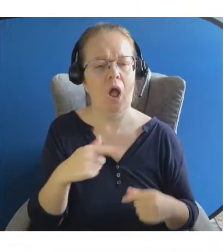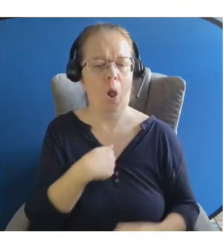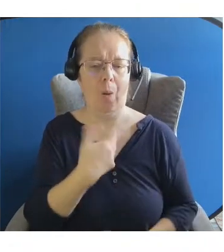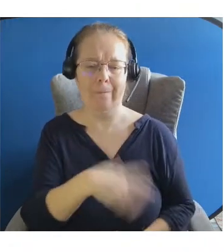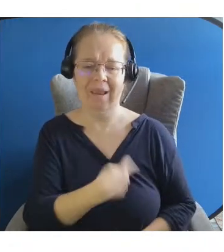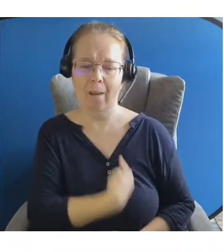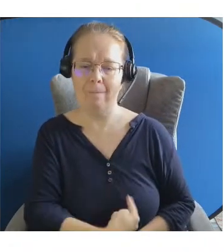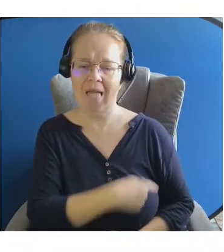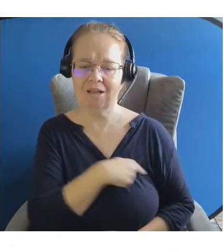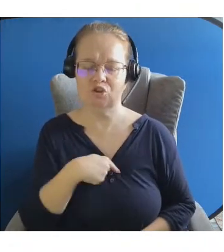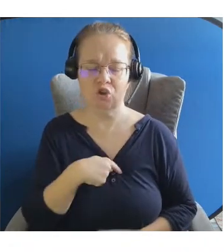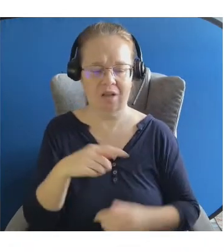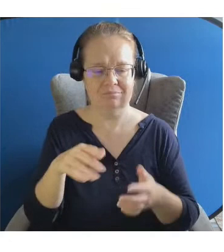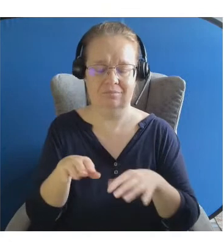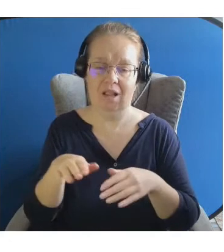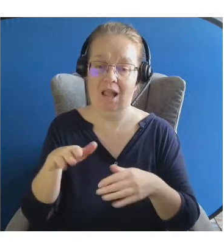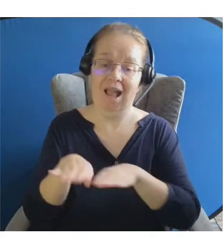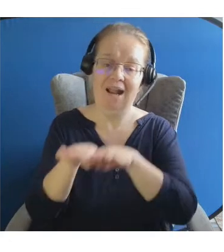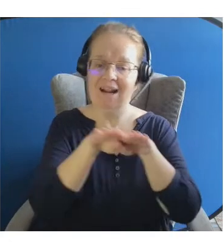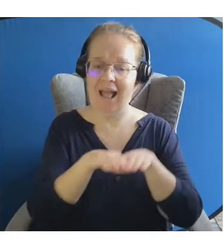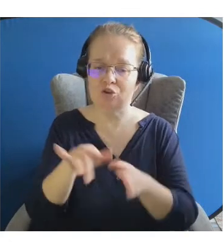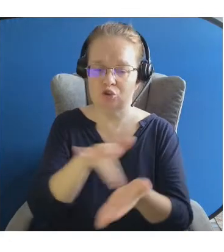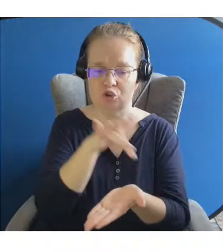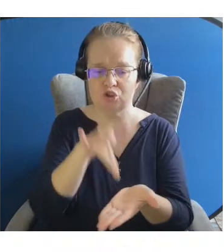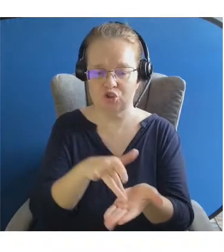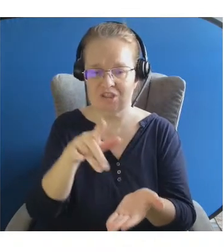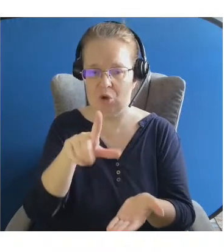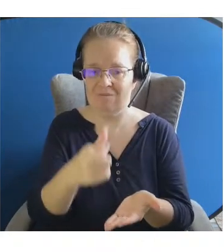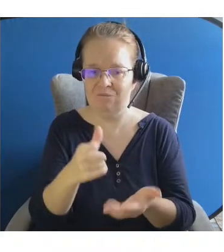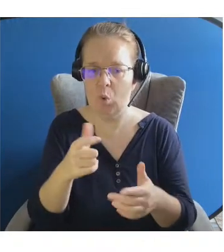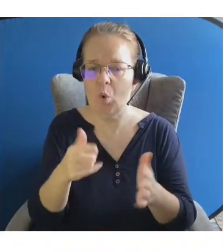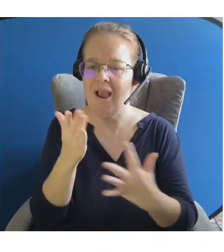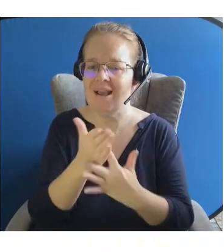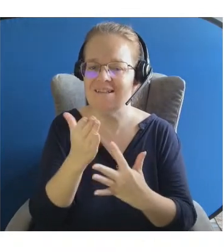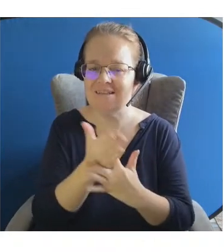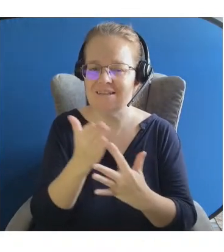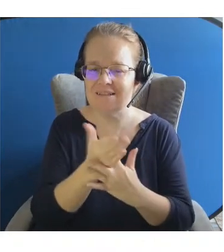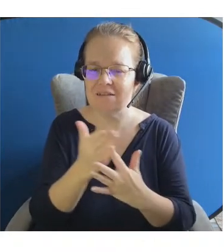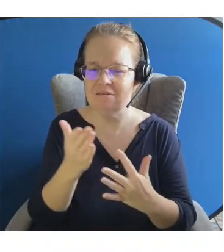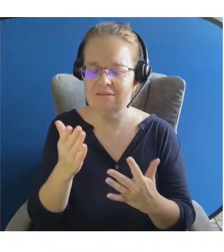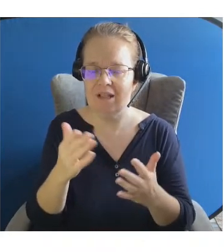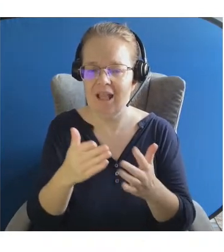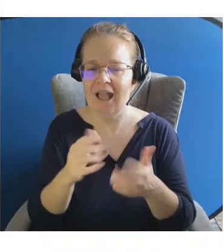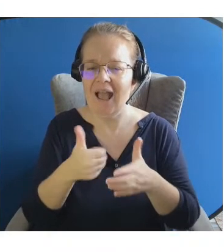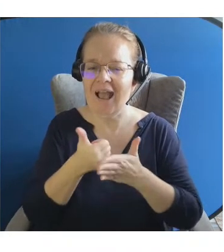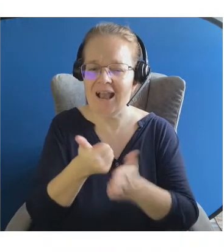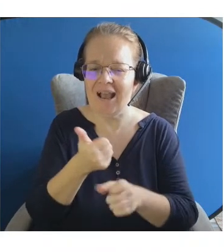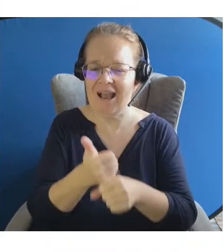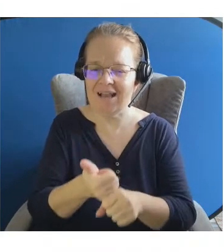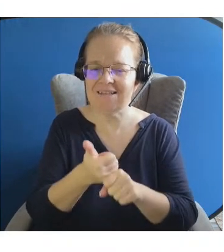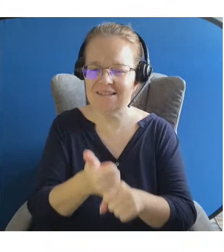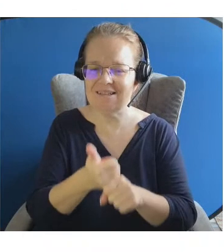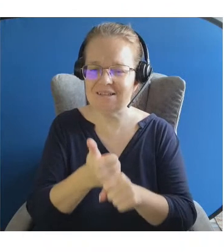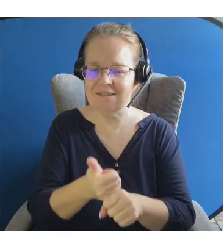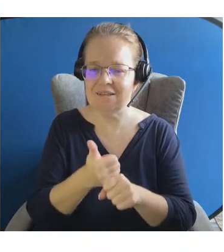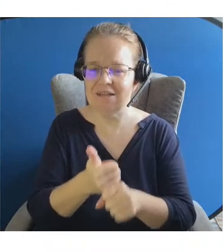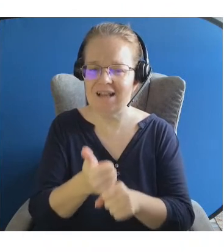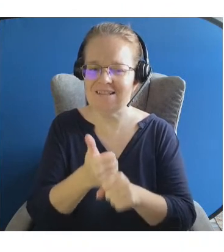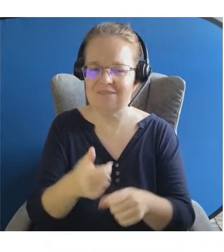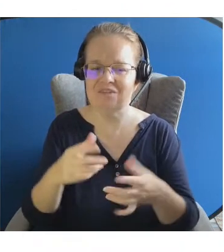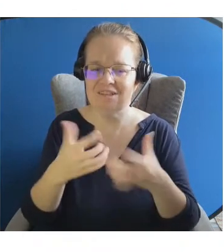national centre for accessible and assistive technology. The government is looking into how it can implement it over the next